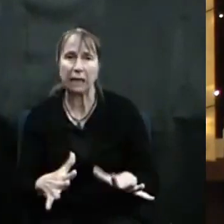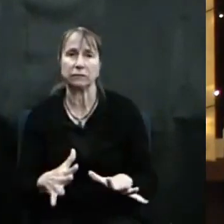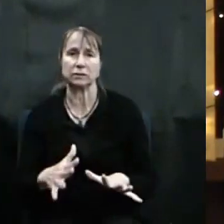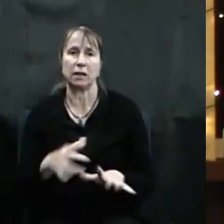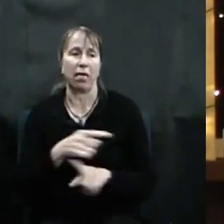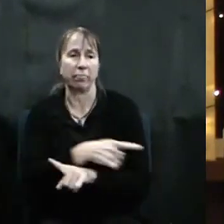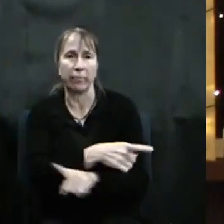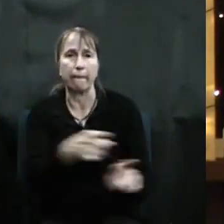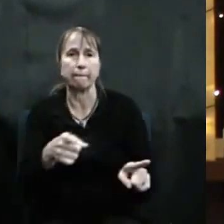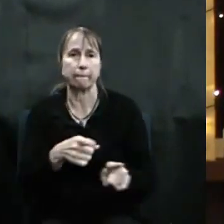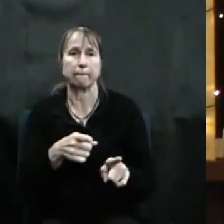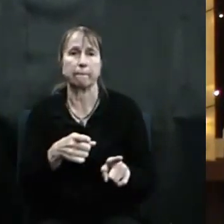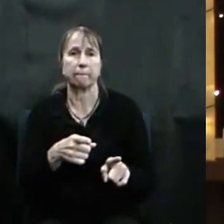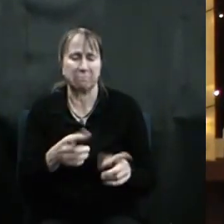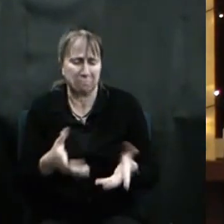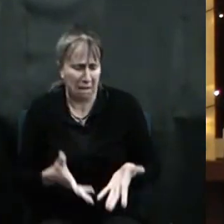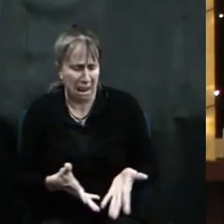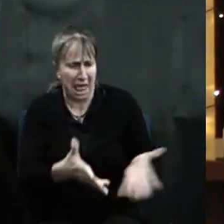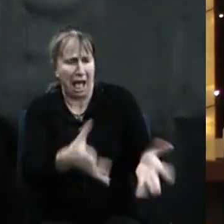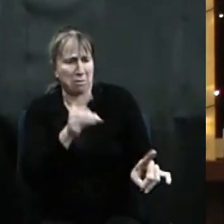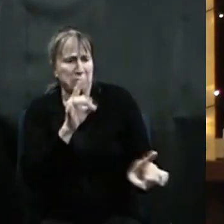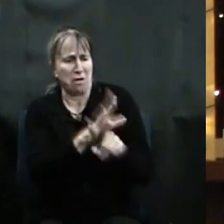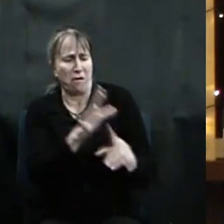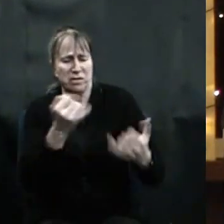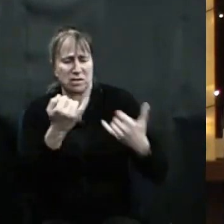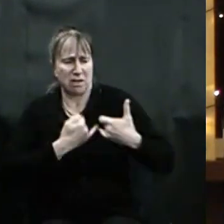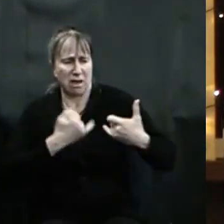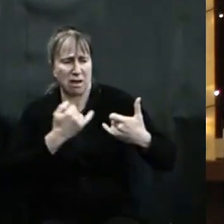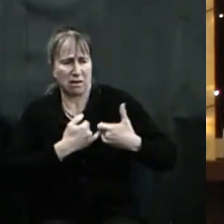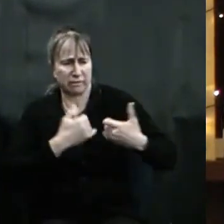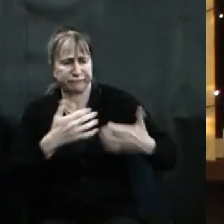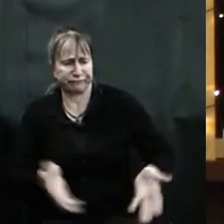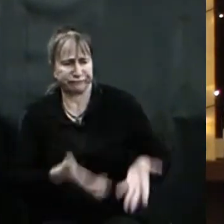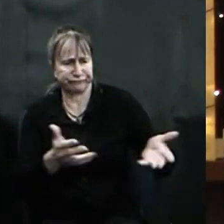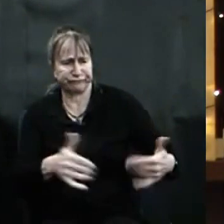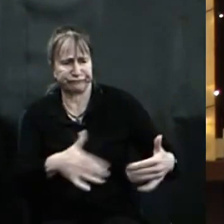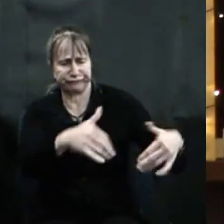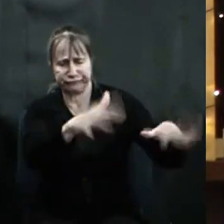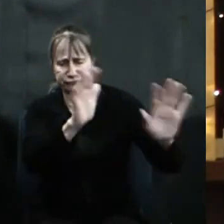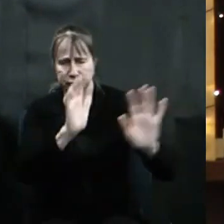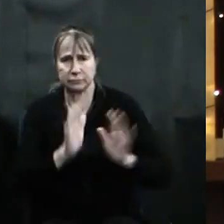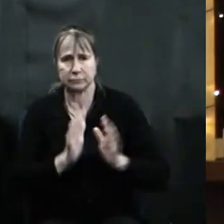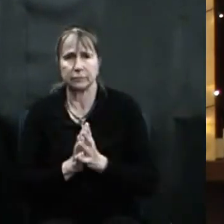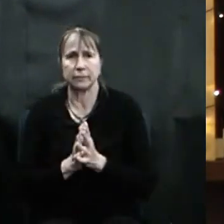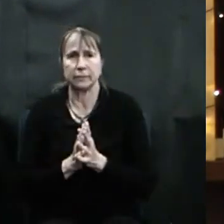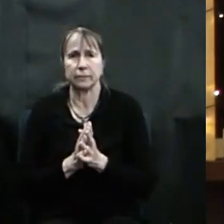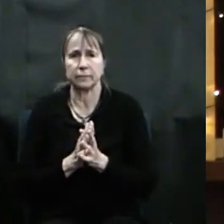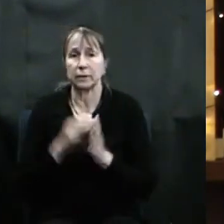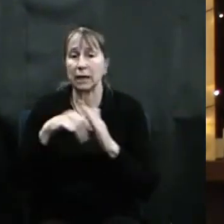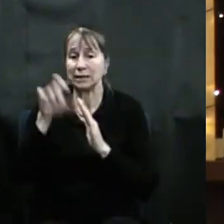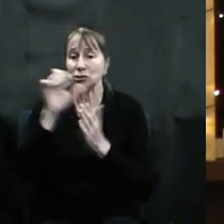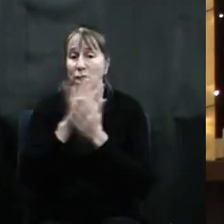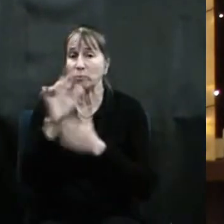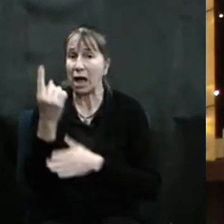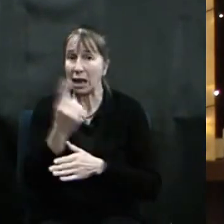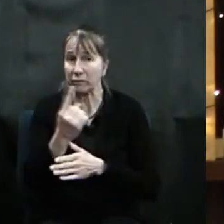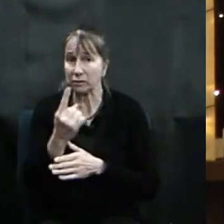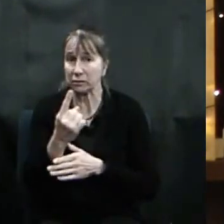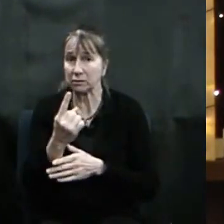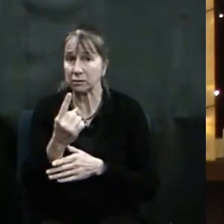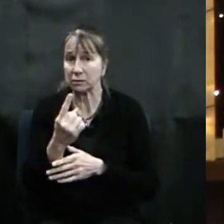them over to their sin. And you see it again in chapter 11 in the first 13 verses. Same sort of